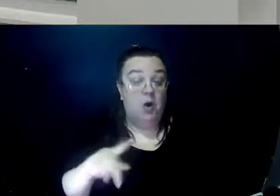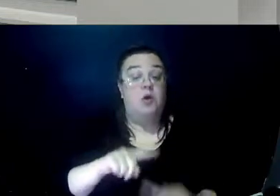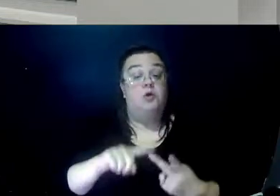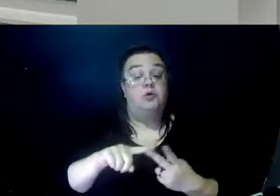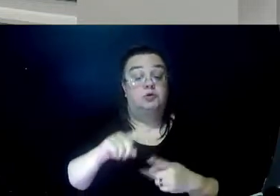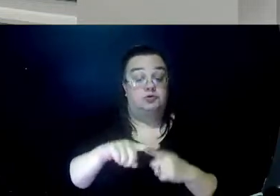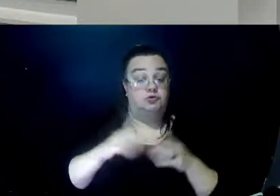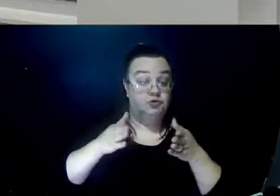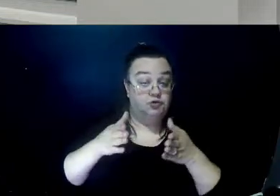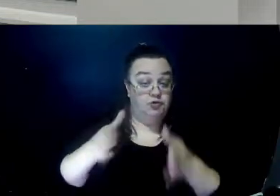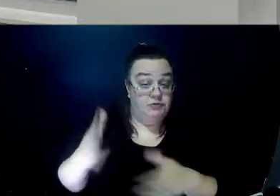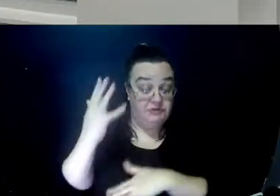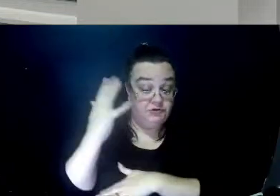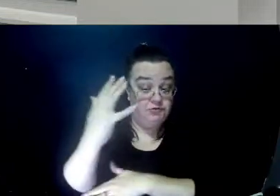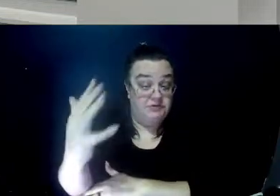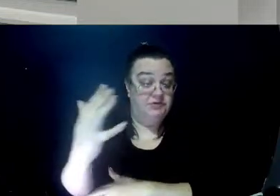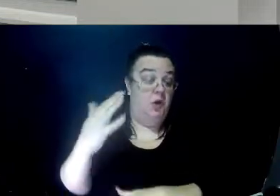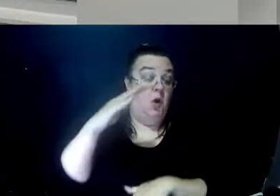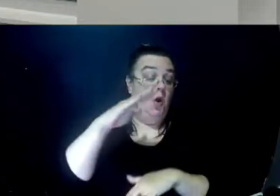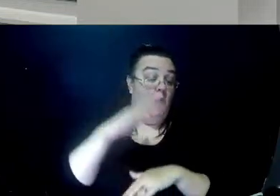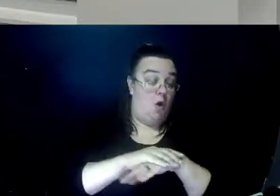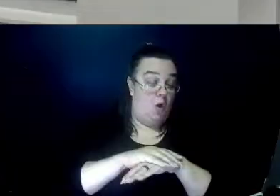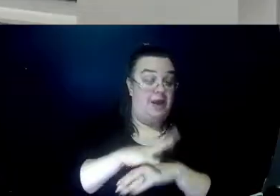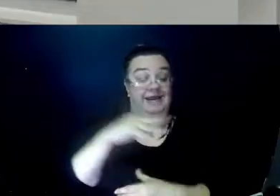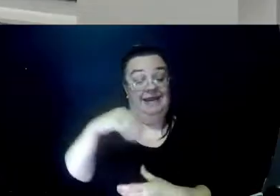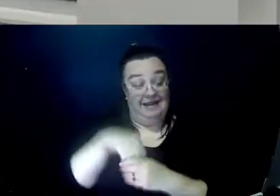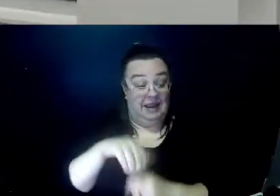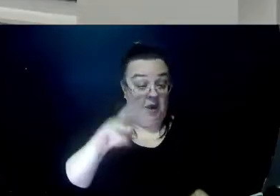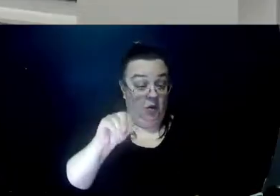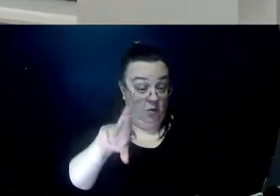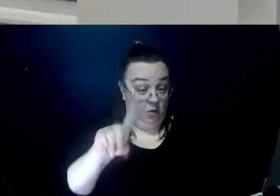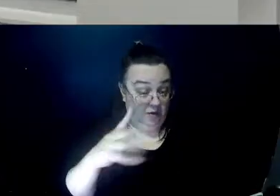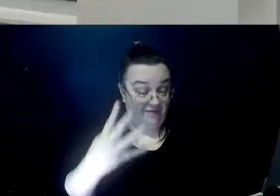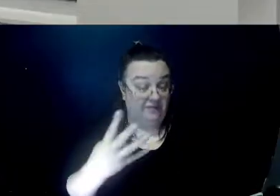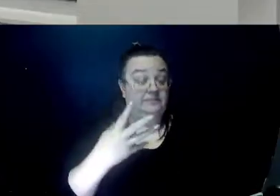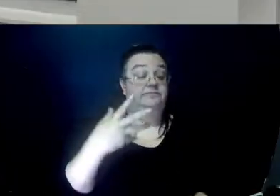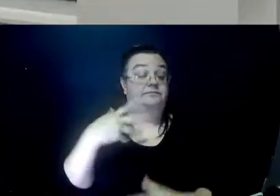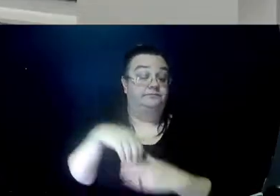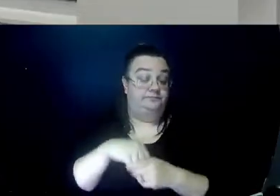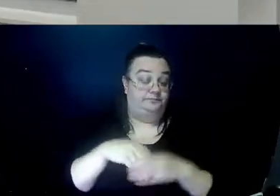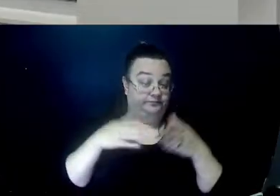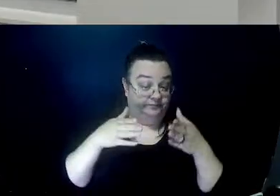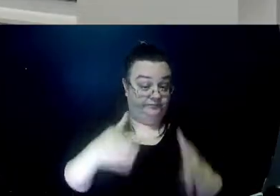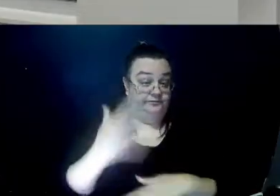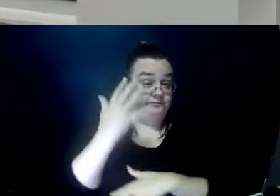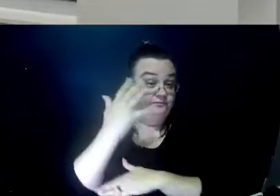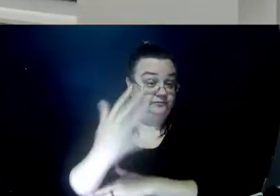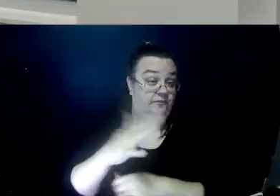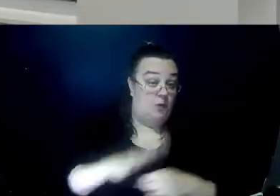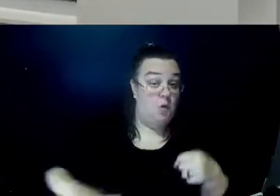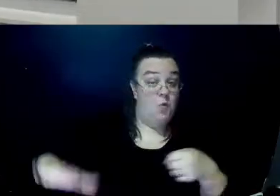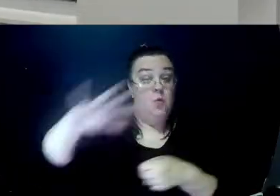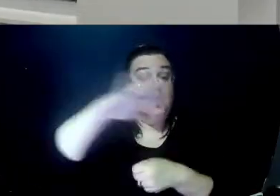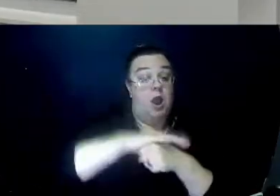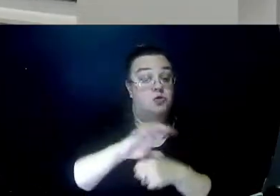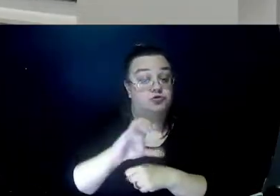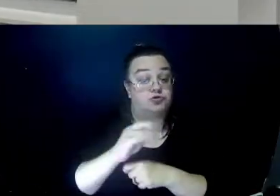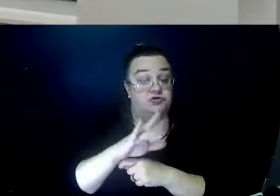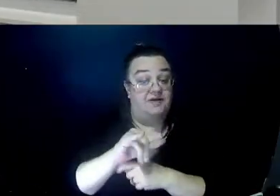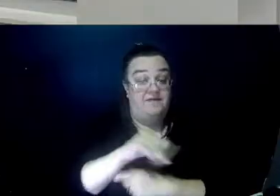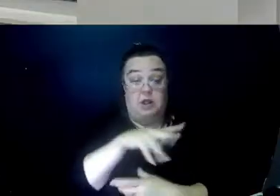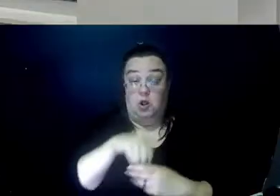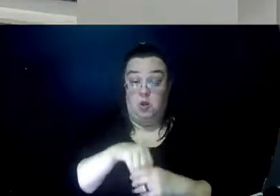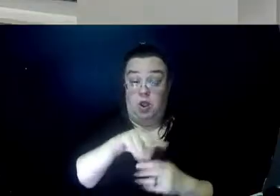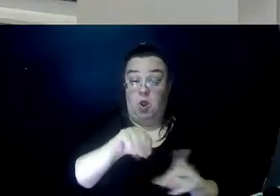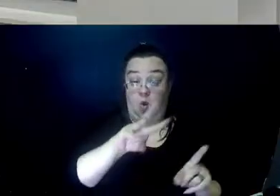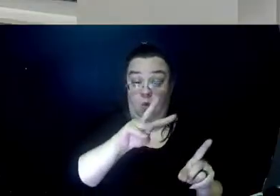trees in Ward 4, including to street trees throughout Cheverly, including in Ward